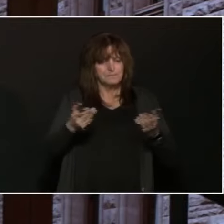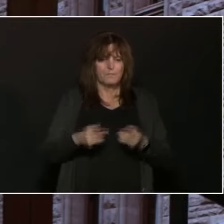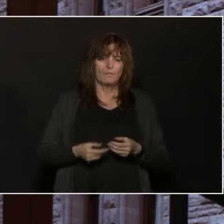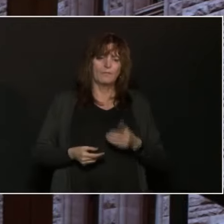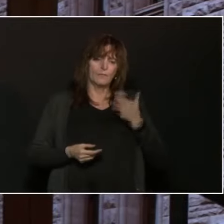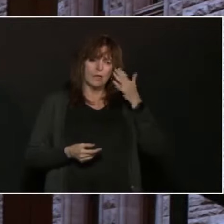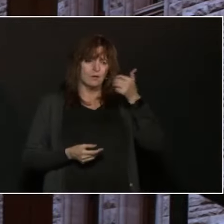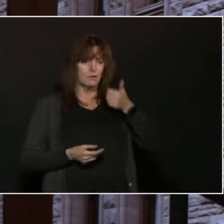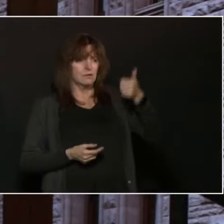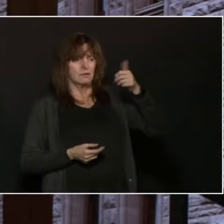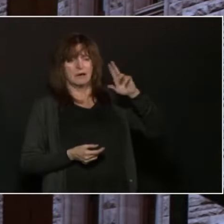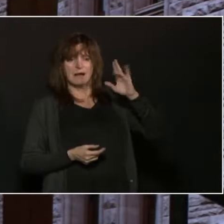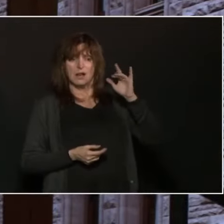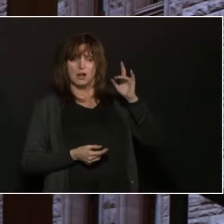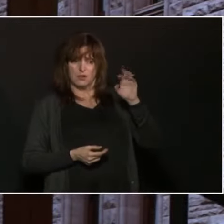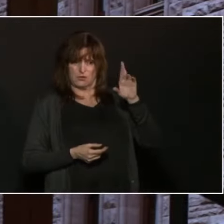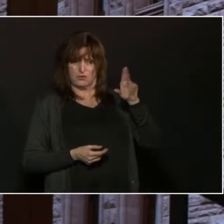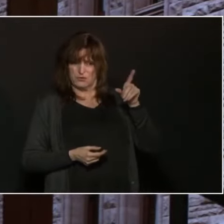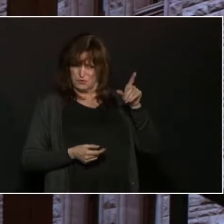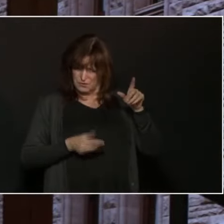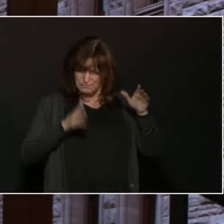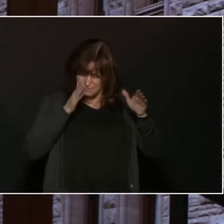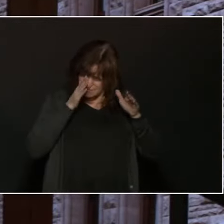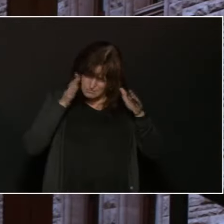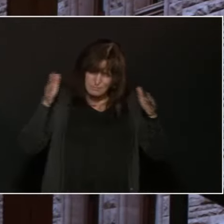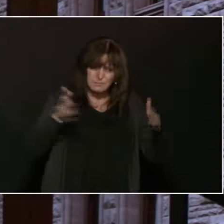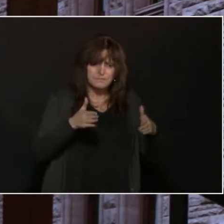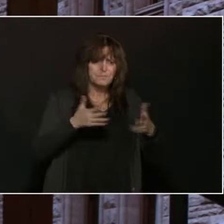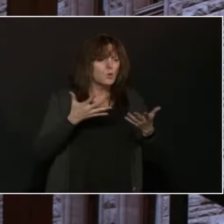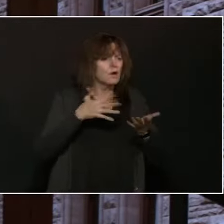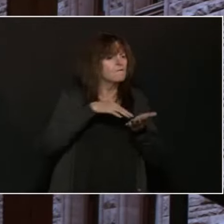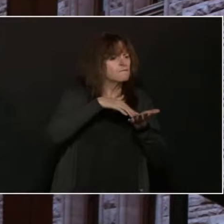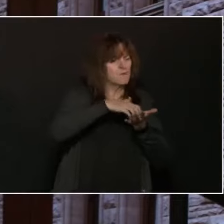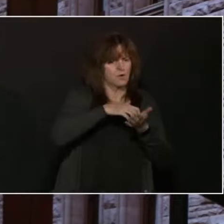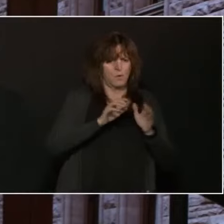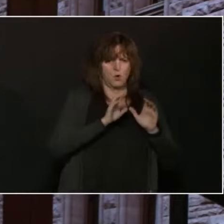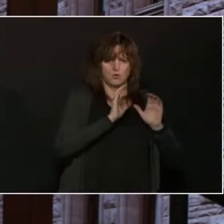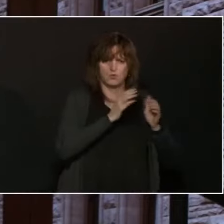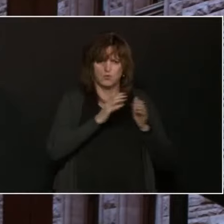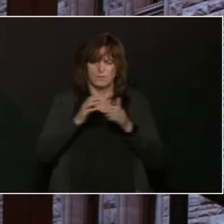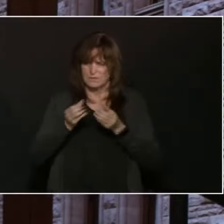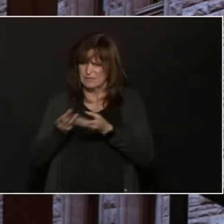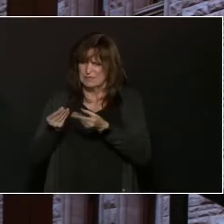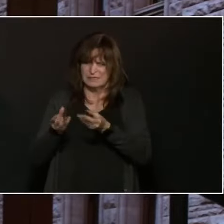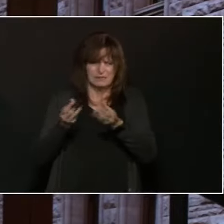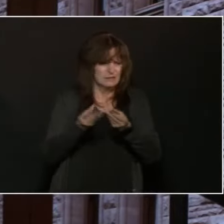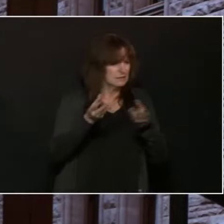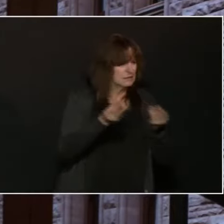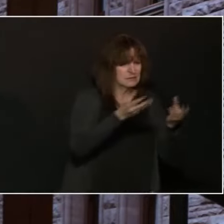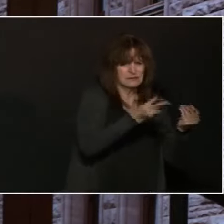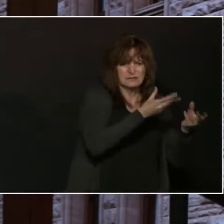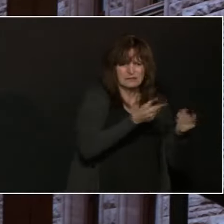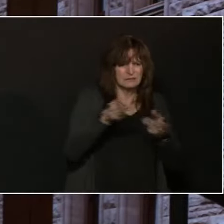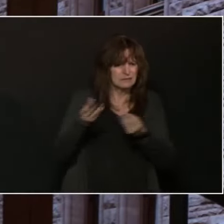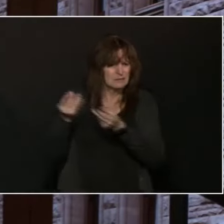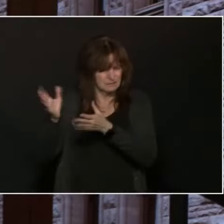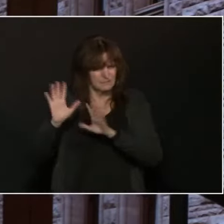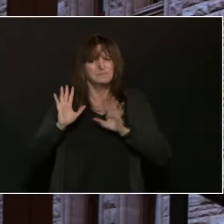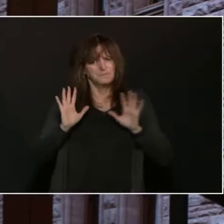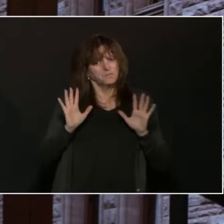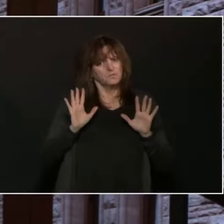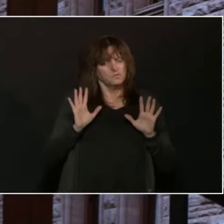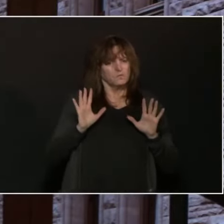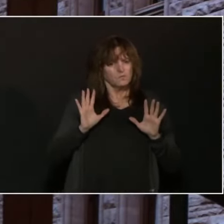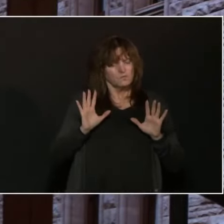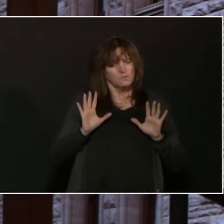up and running and happening as soon as possible, as we can do with our most at-risk ones. So in this time,